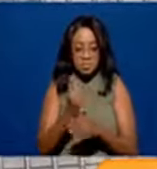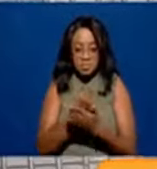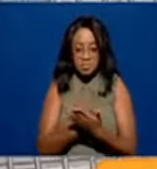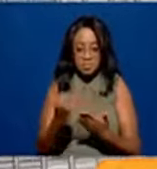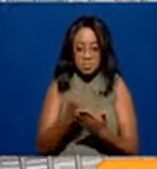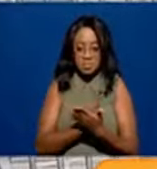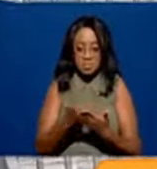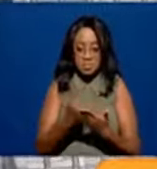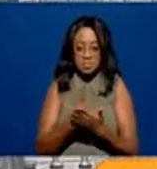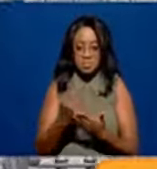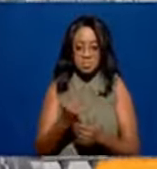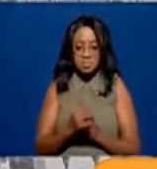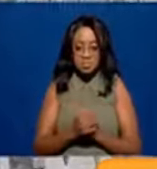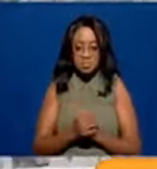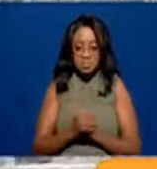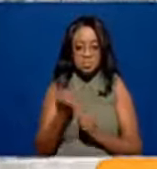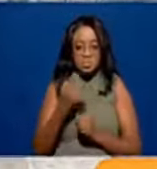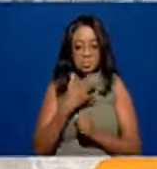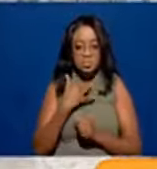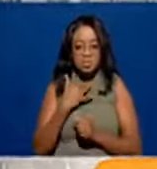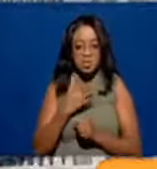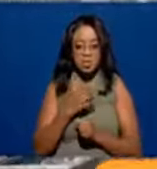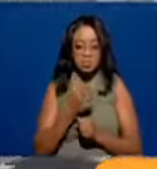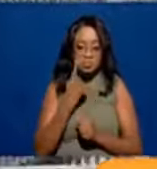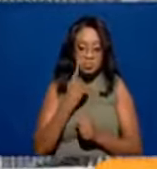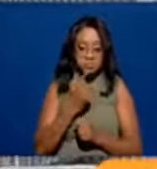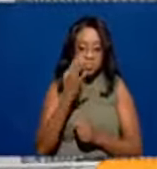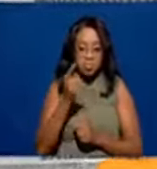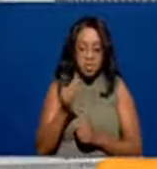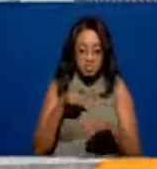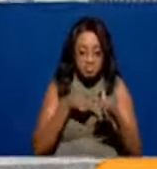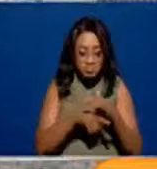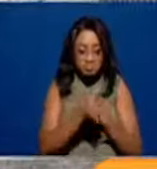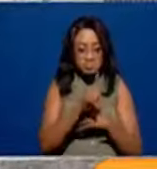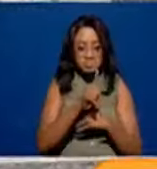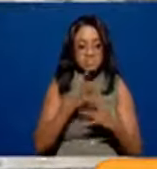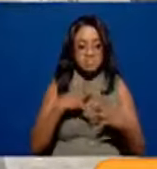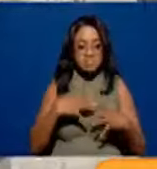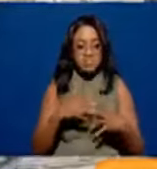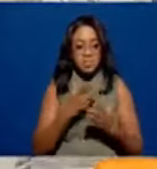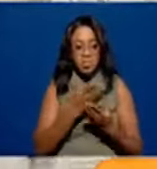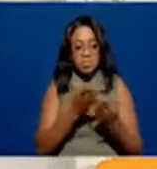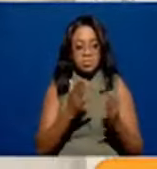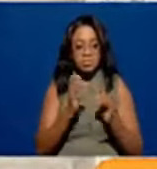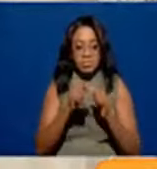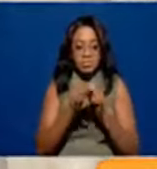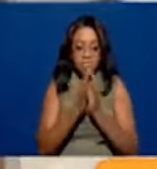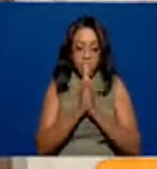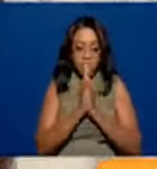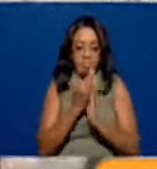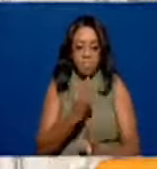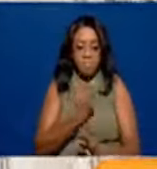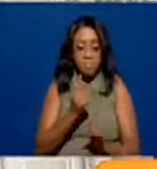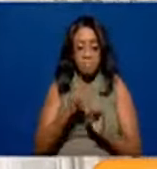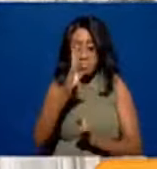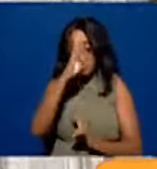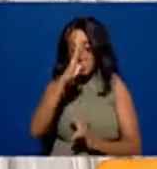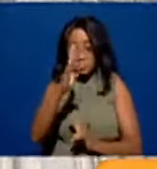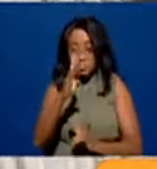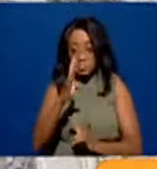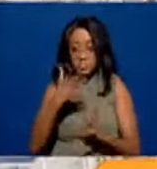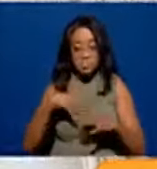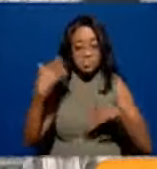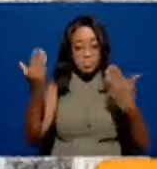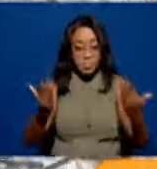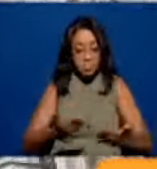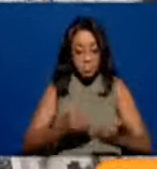to see inside. A prayer chapel awaits those seeking solace in prayer. On Sundays, worshippers are welcome